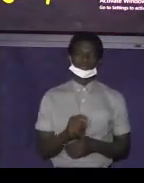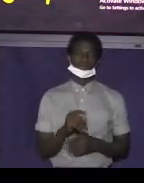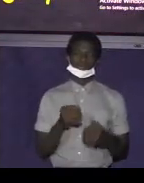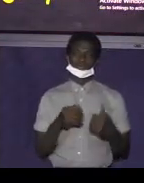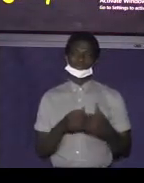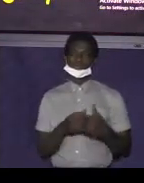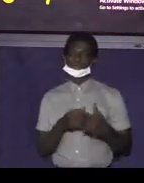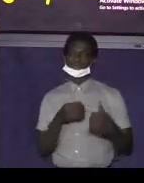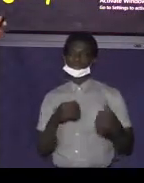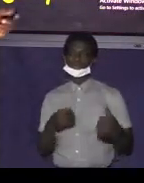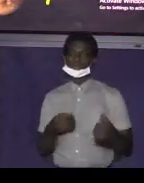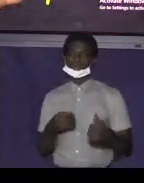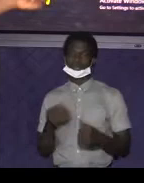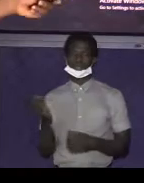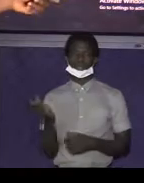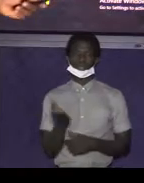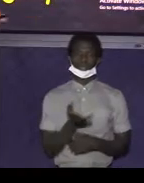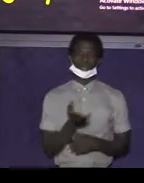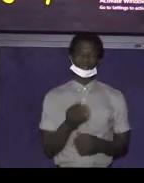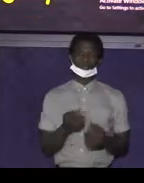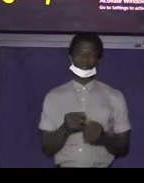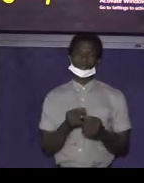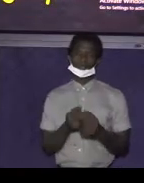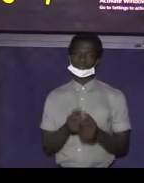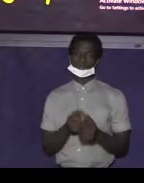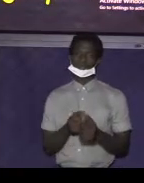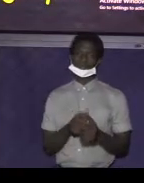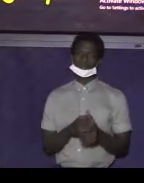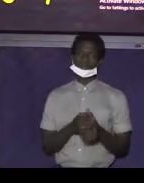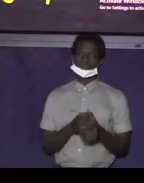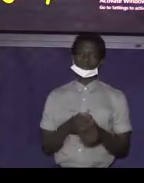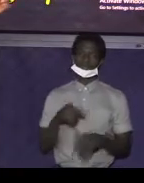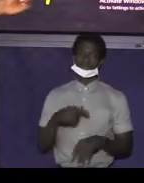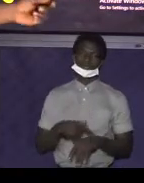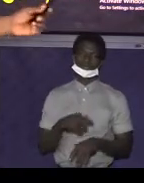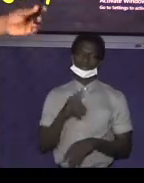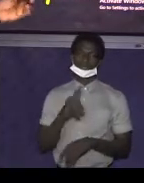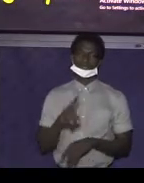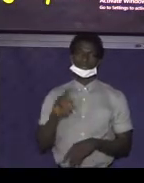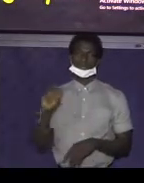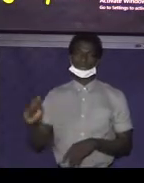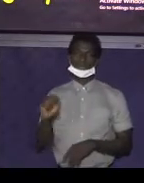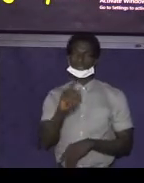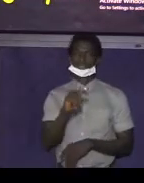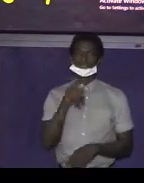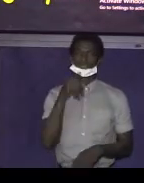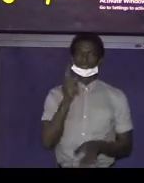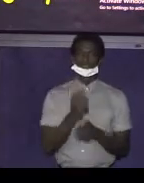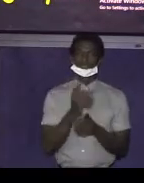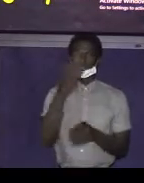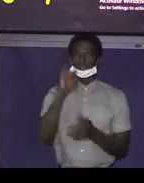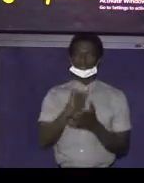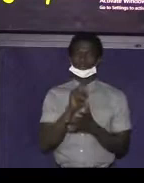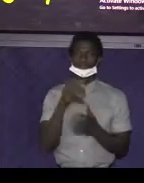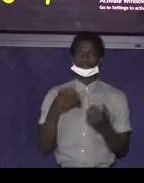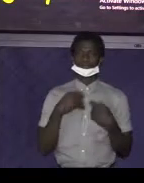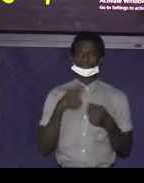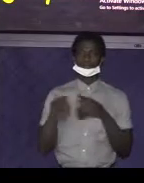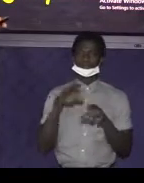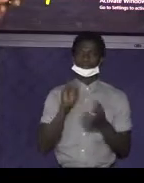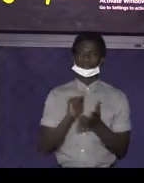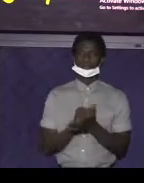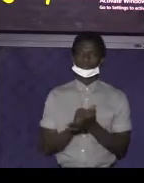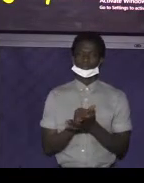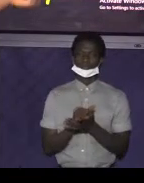Distance, average speed, time. That's on a straight line. D-A-T. So just know that you have to do distance is equal to